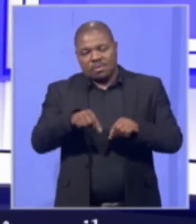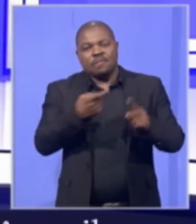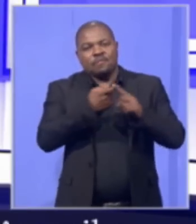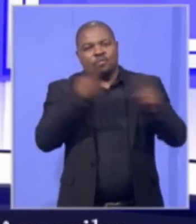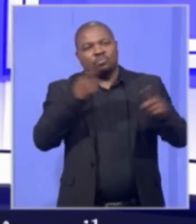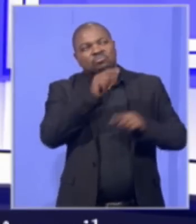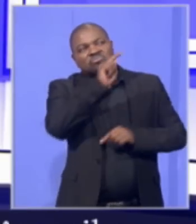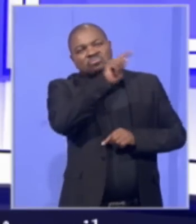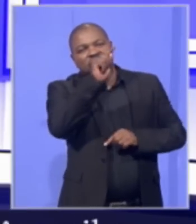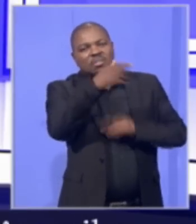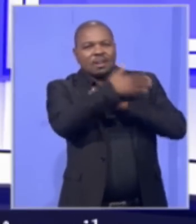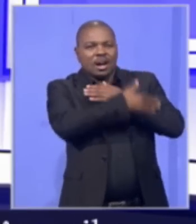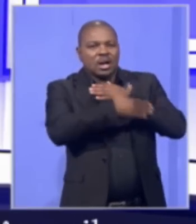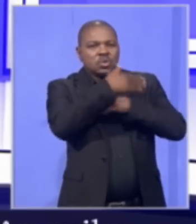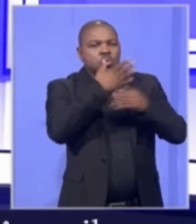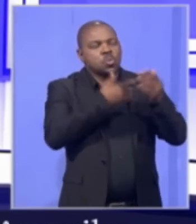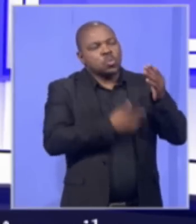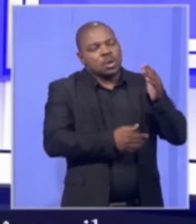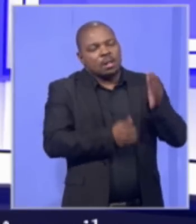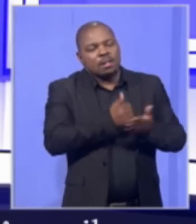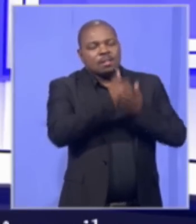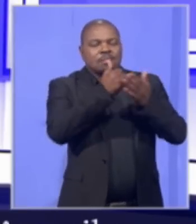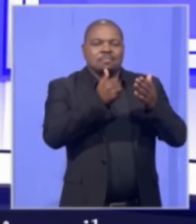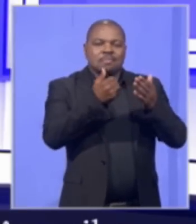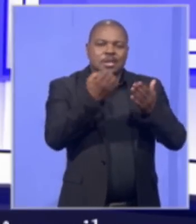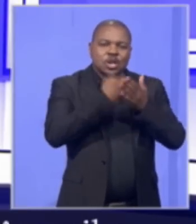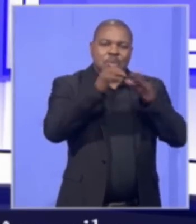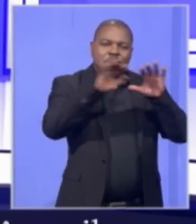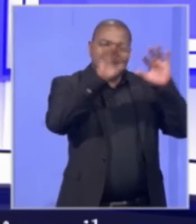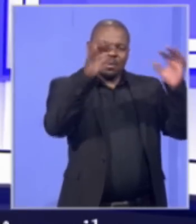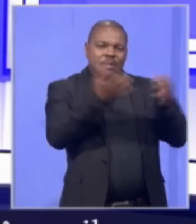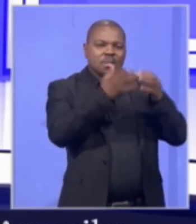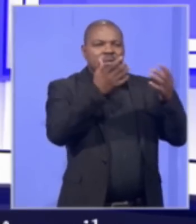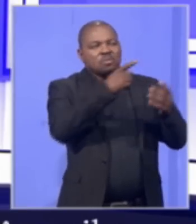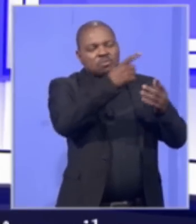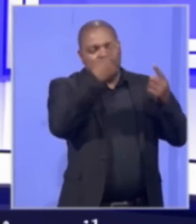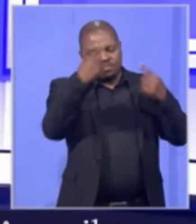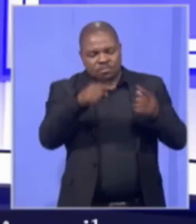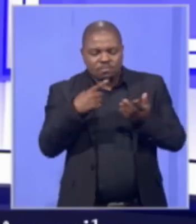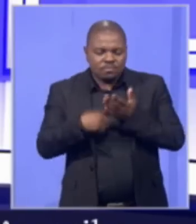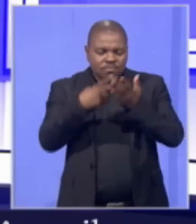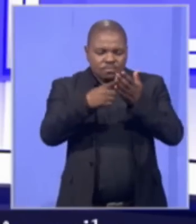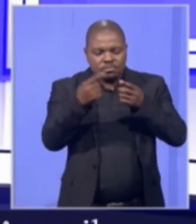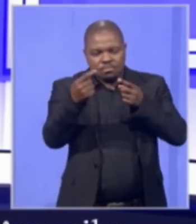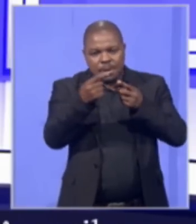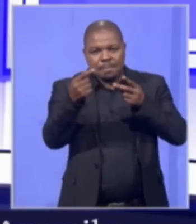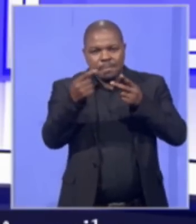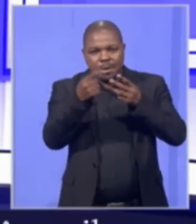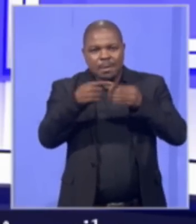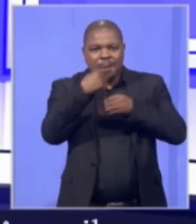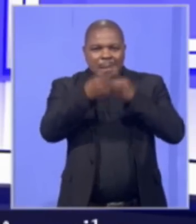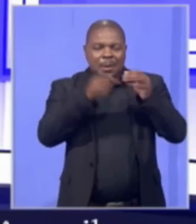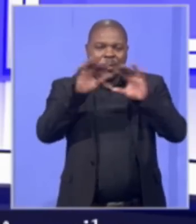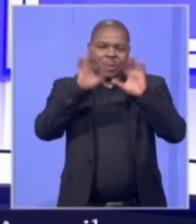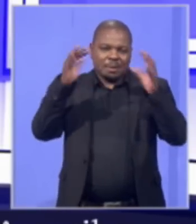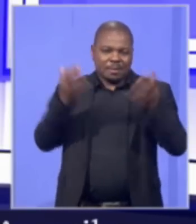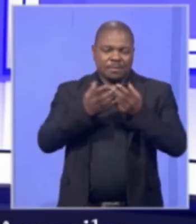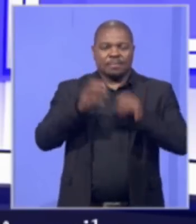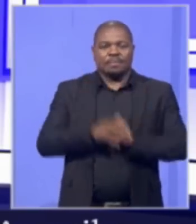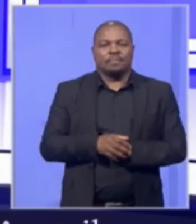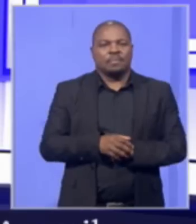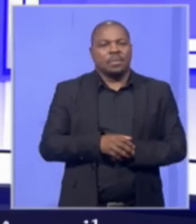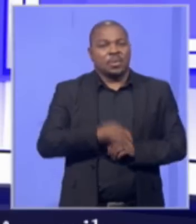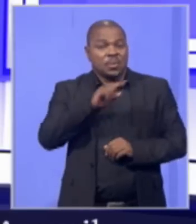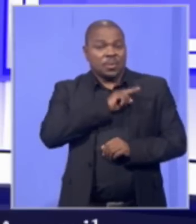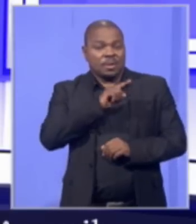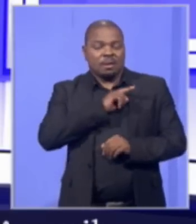di nang le tlhotlheletso mo ikonoming ya lefatshe ba bantseng ba sekaseka dintlha di le mmalwa tse di amang lefatshe. Se se